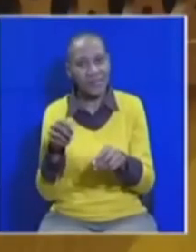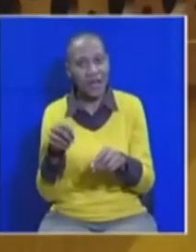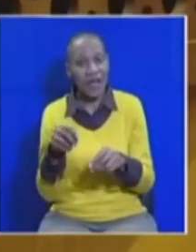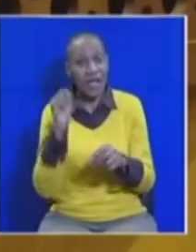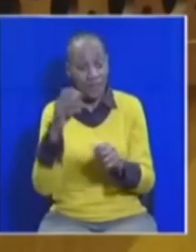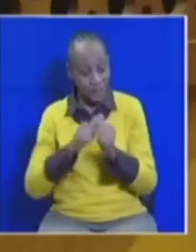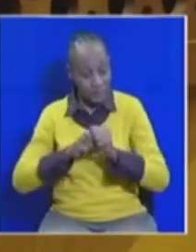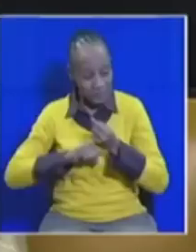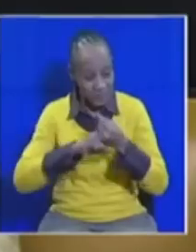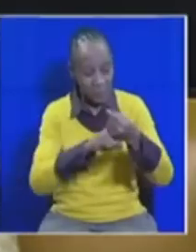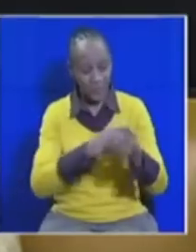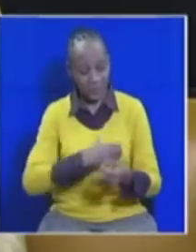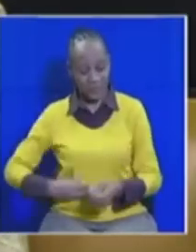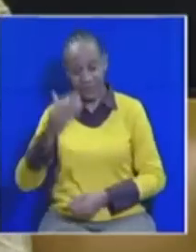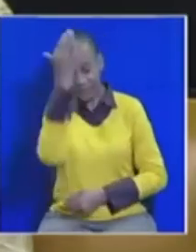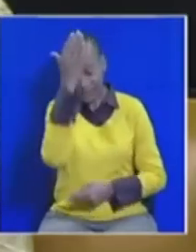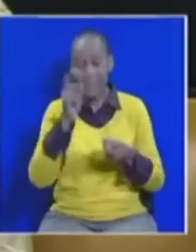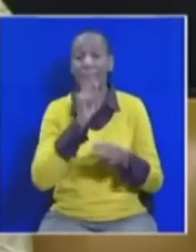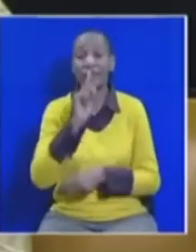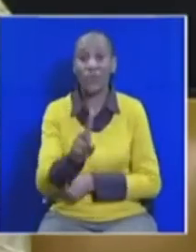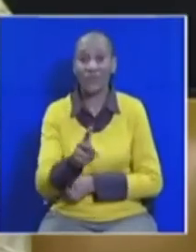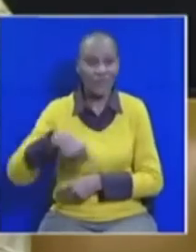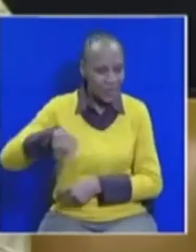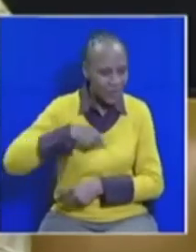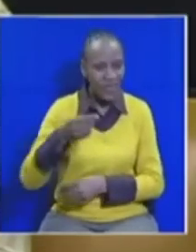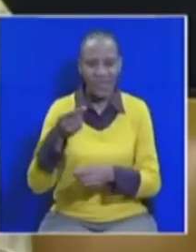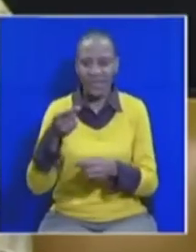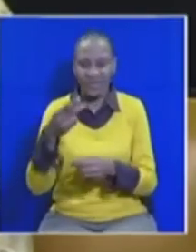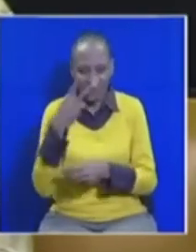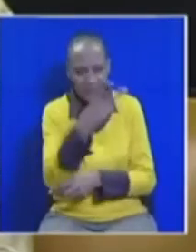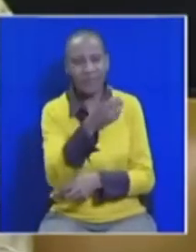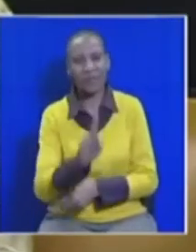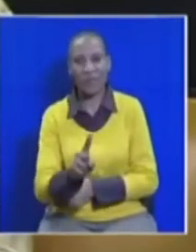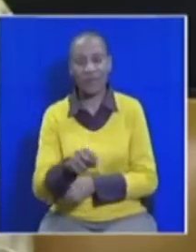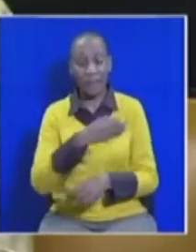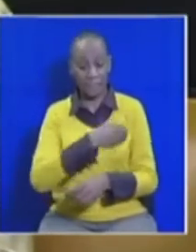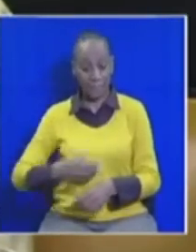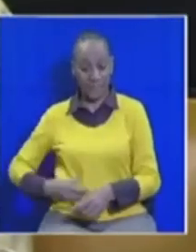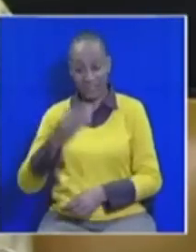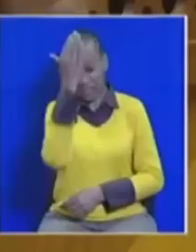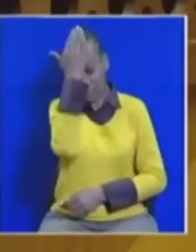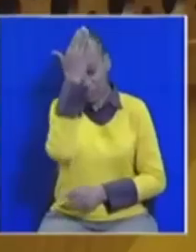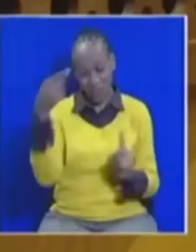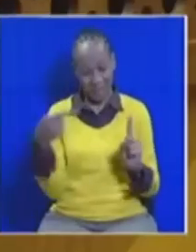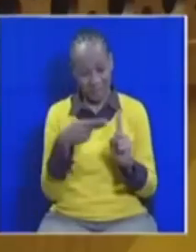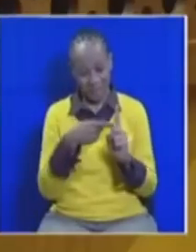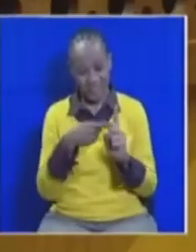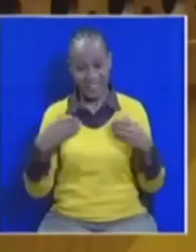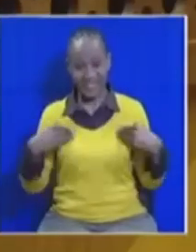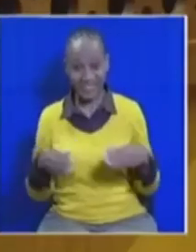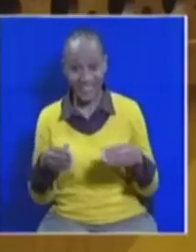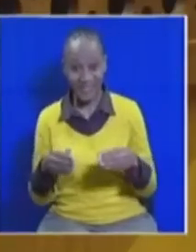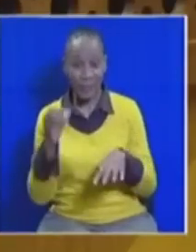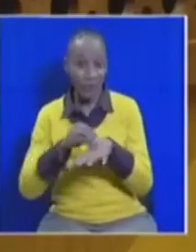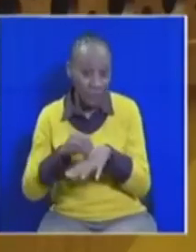Zuma, ANC MPs confirm what we already know, that President Zuma is not the cause of the disease,